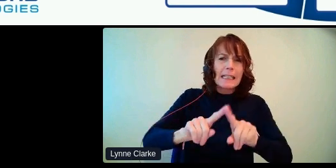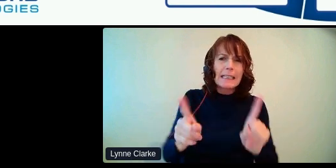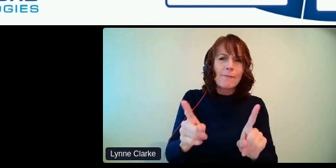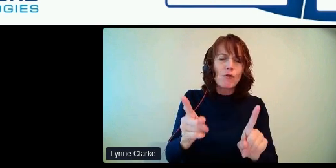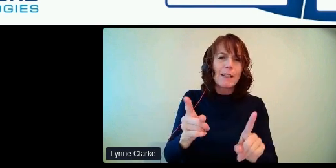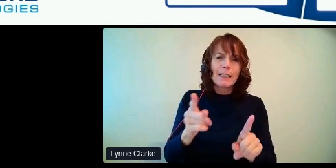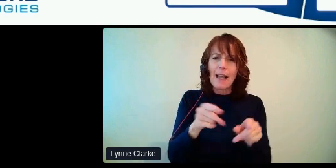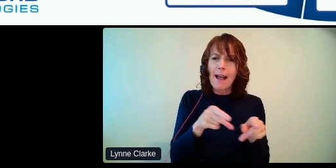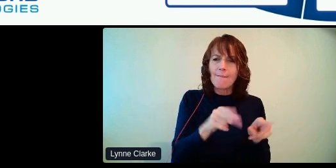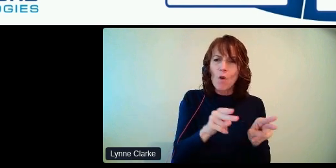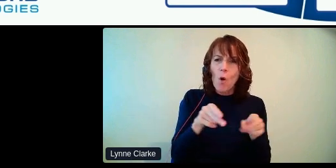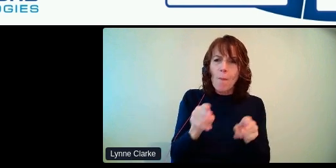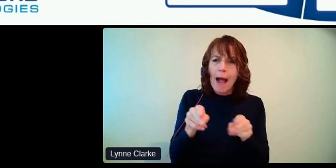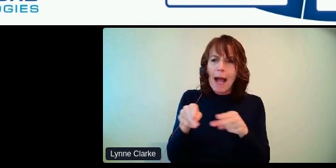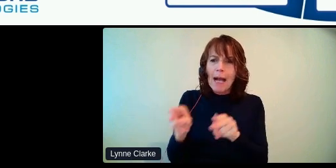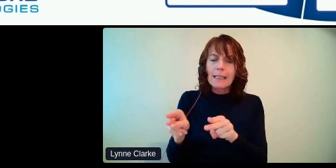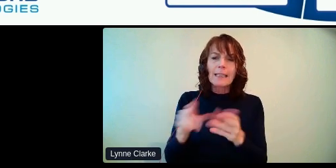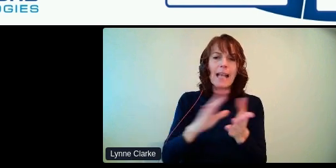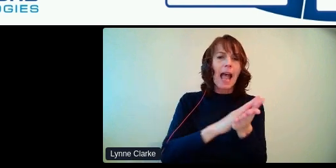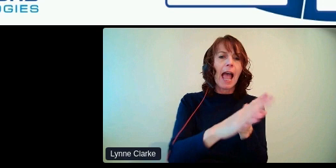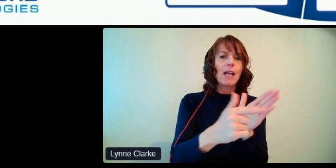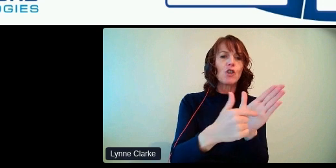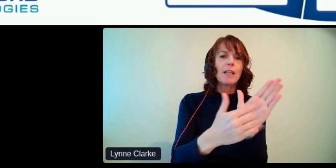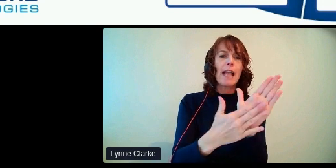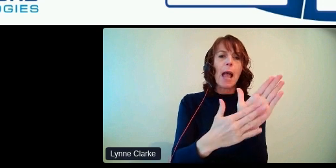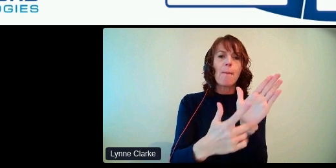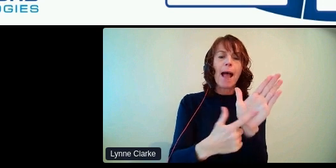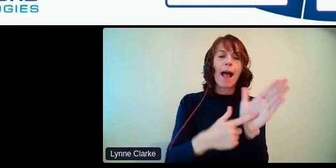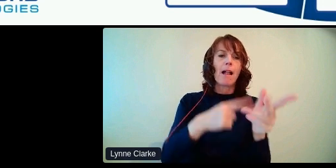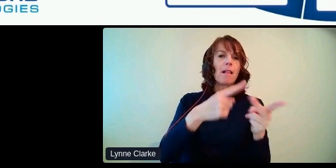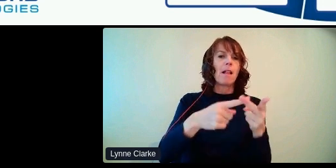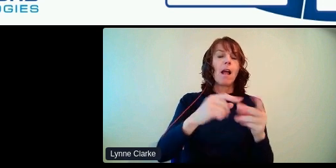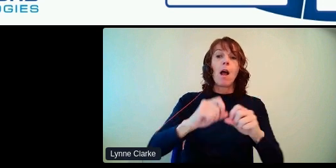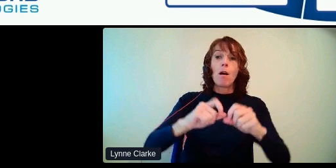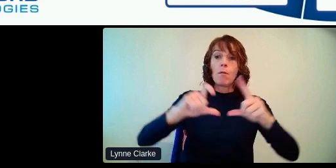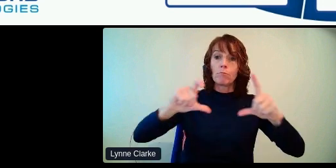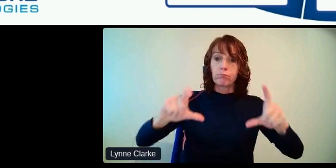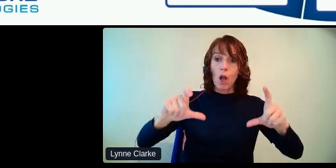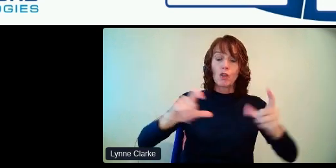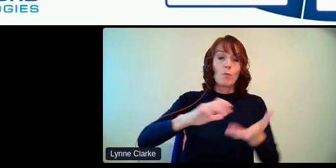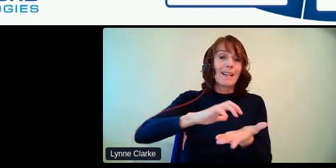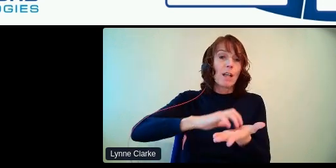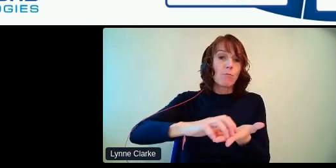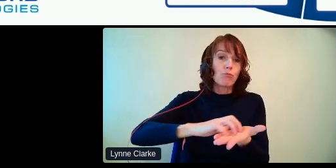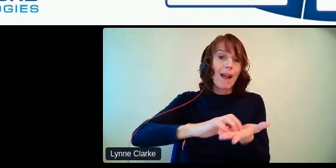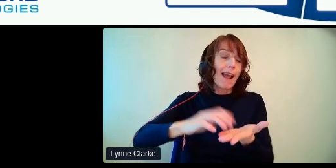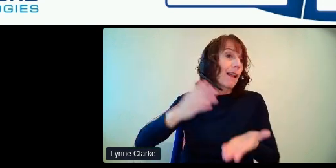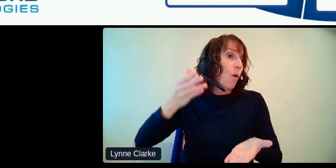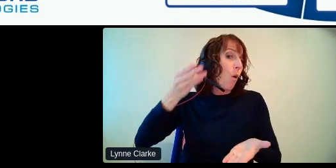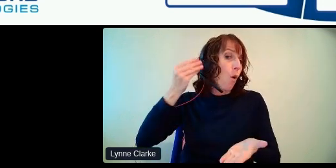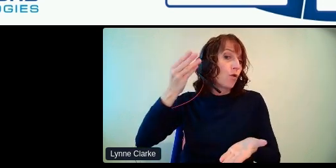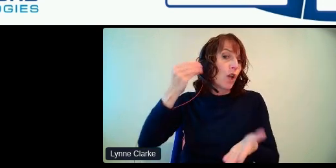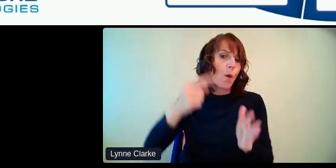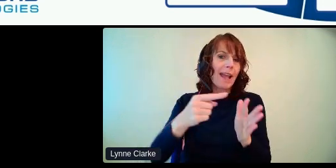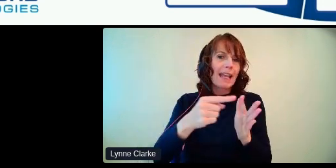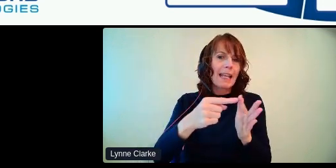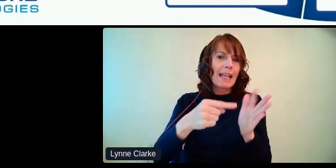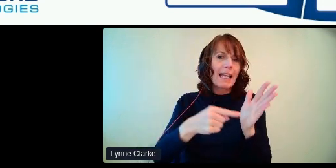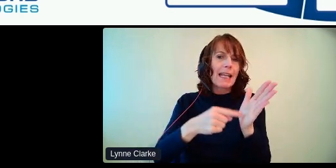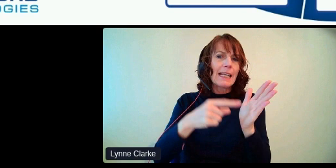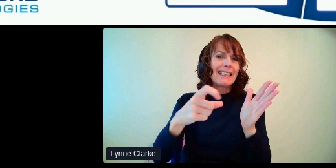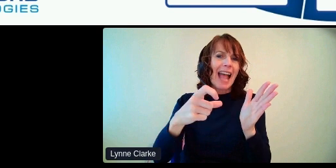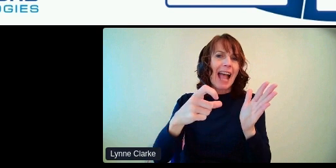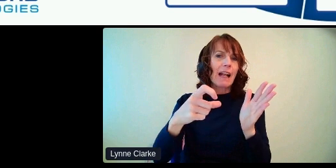I mentioned before, HTML, PDF, Braille, large print and audio, also e-text, which is something that's still